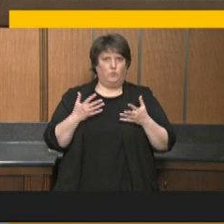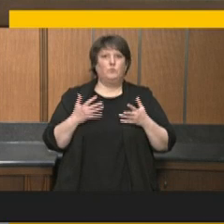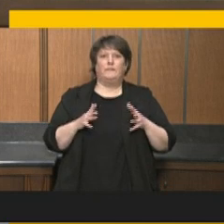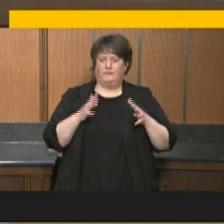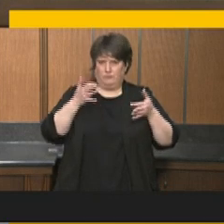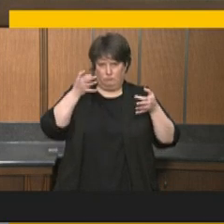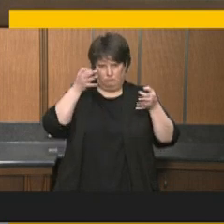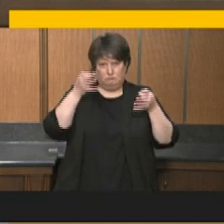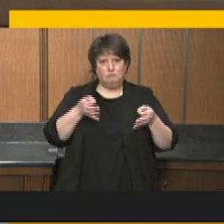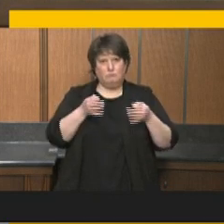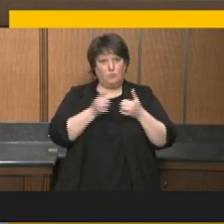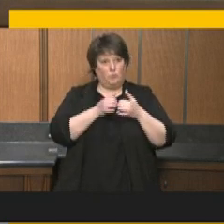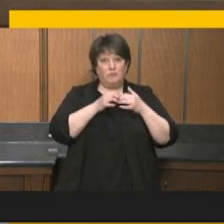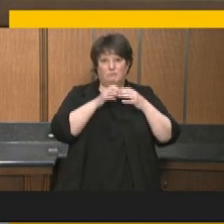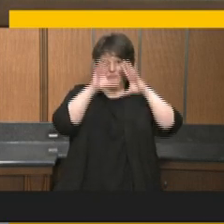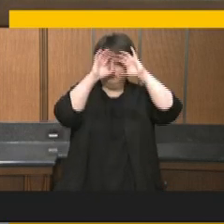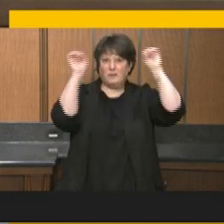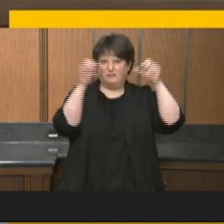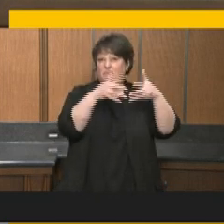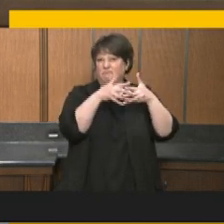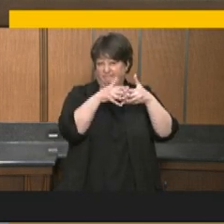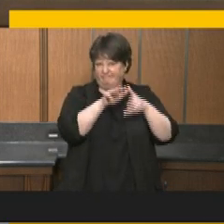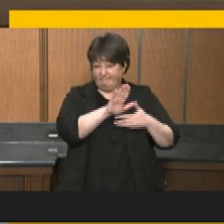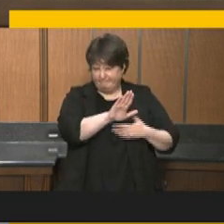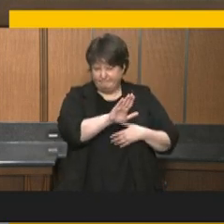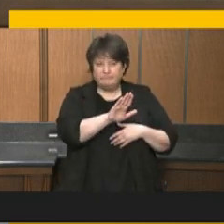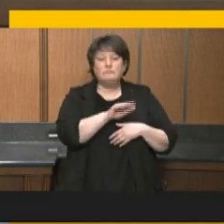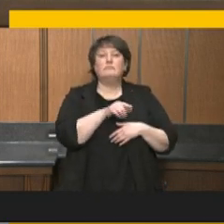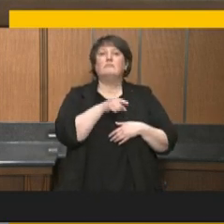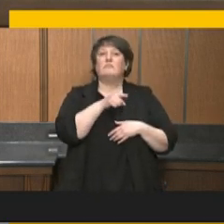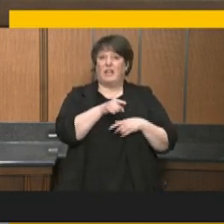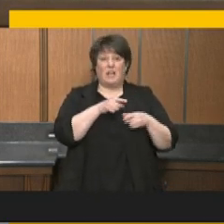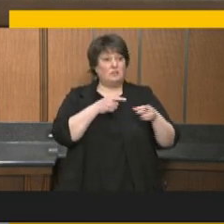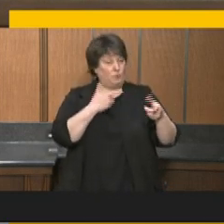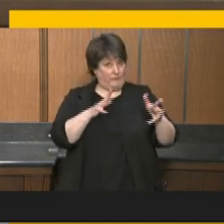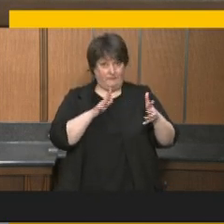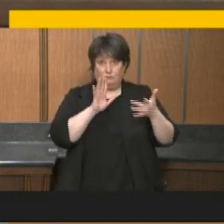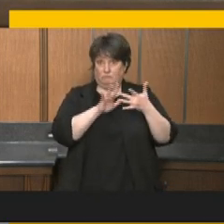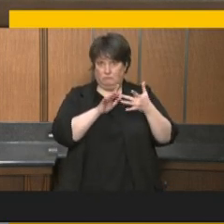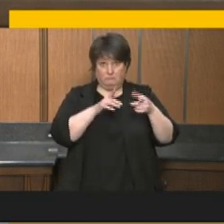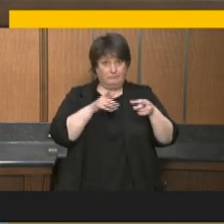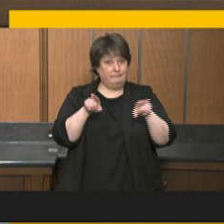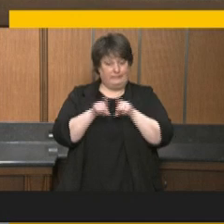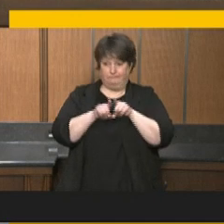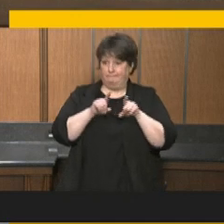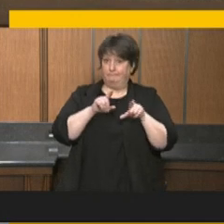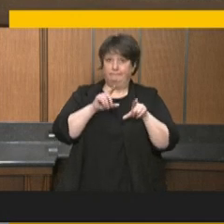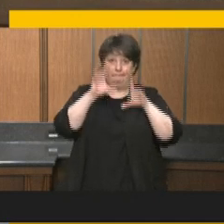the U.S. president. We have spoken about this decision, and so has President Trump.